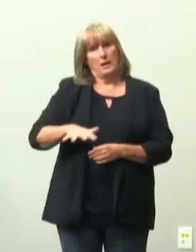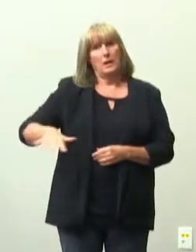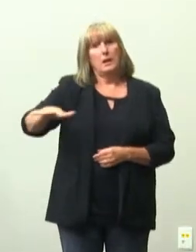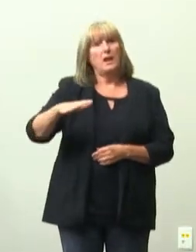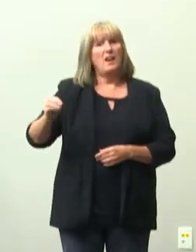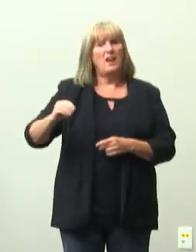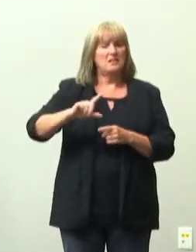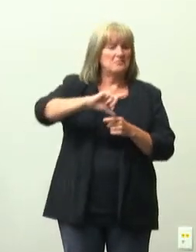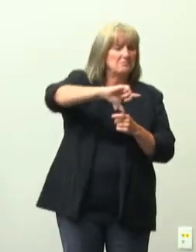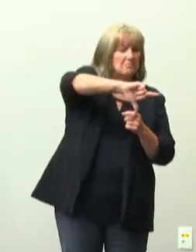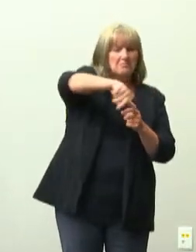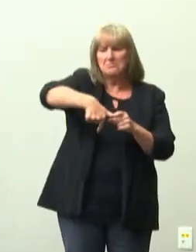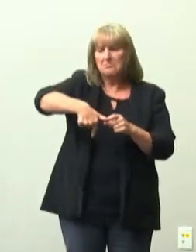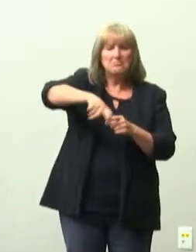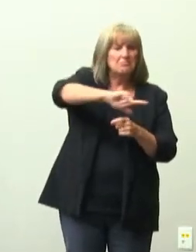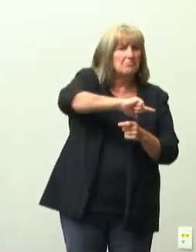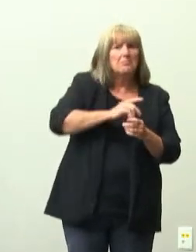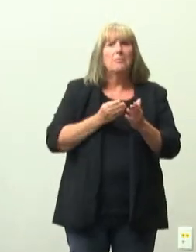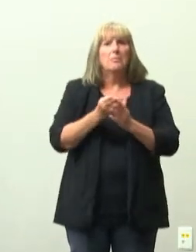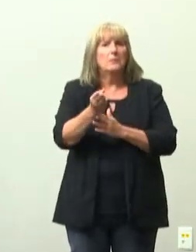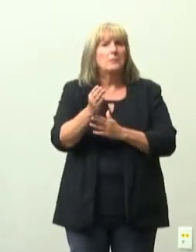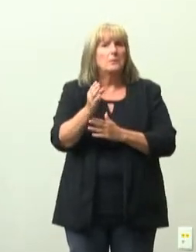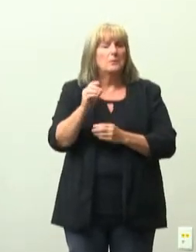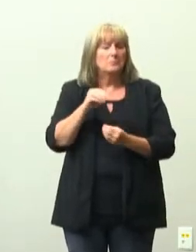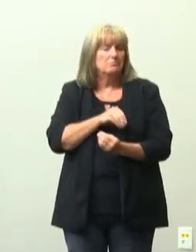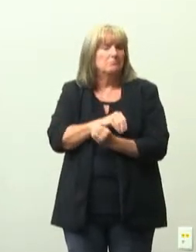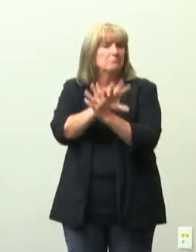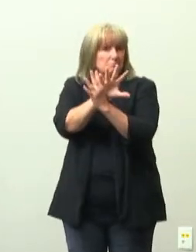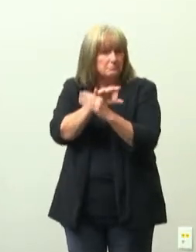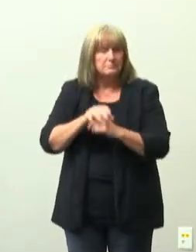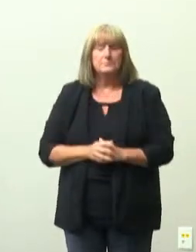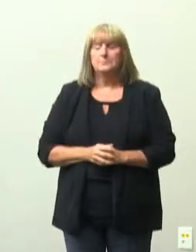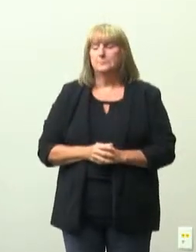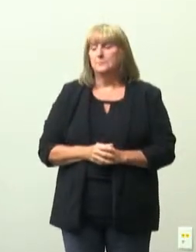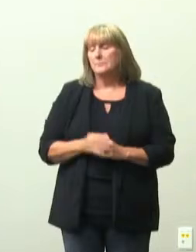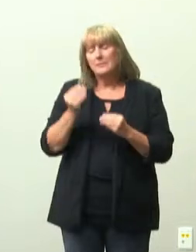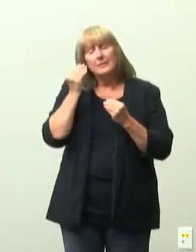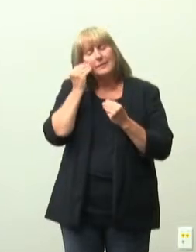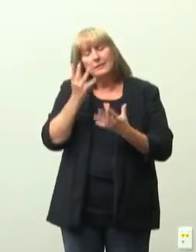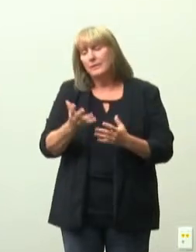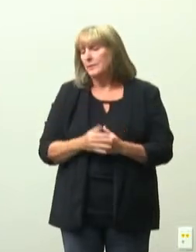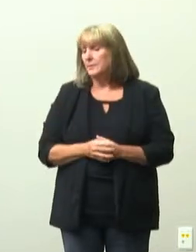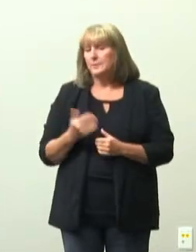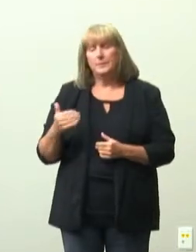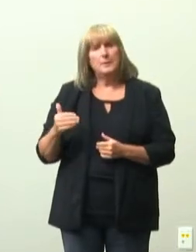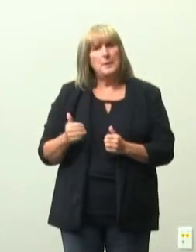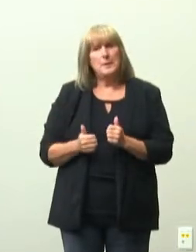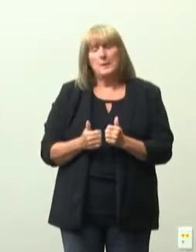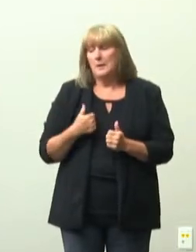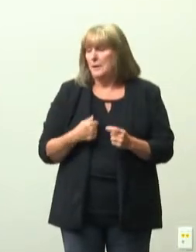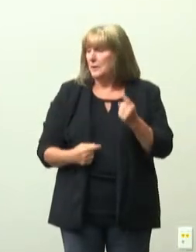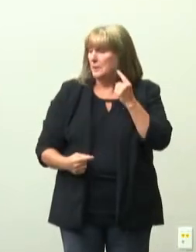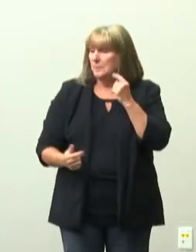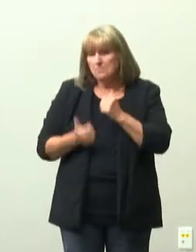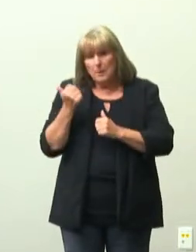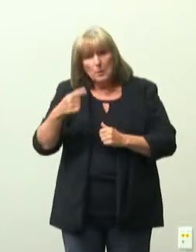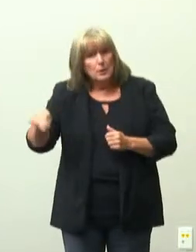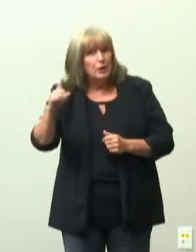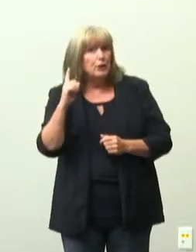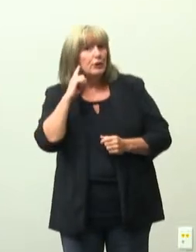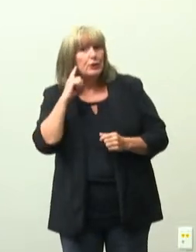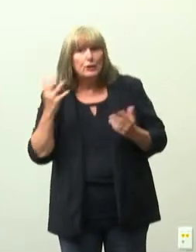the surrounding area via tele-ICU and so forth. And what I can tell you clearly that most have heard is